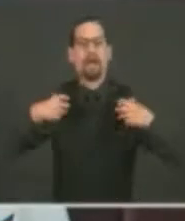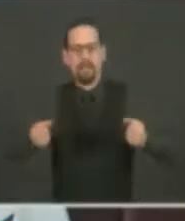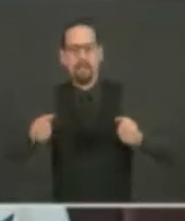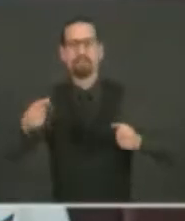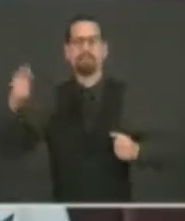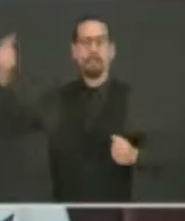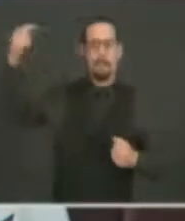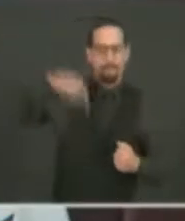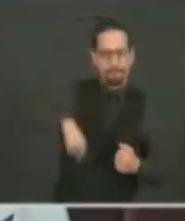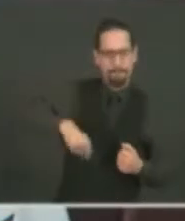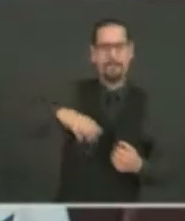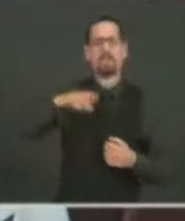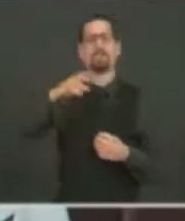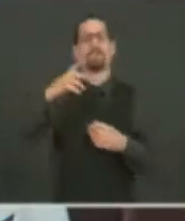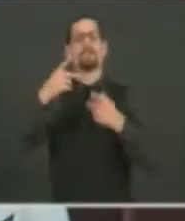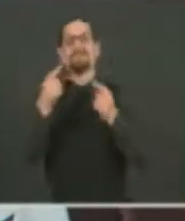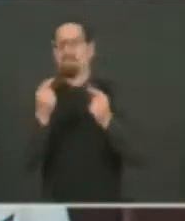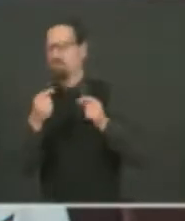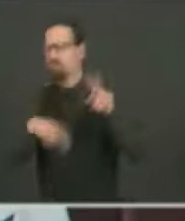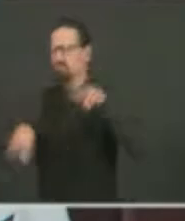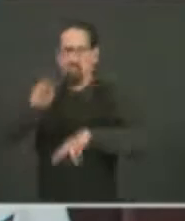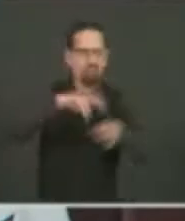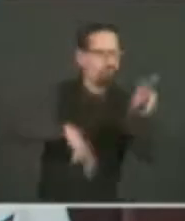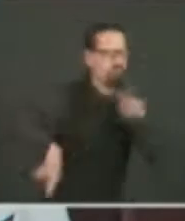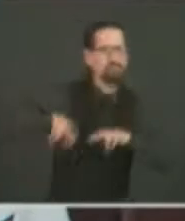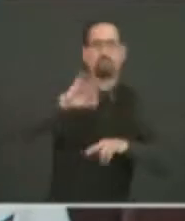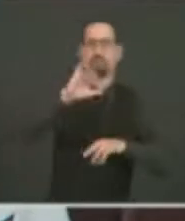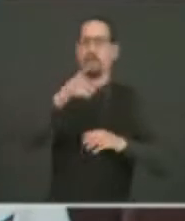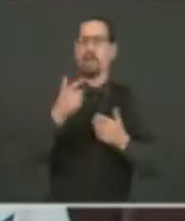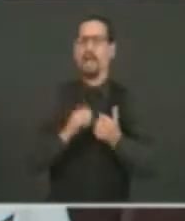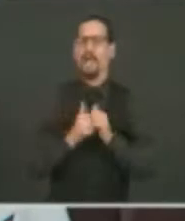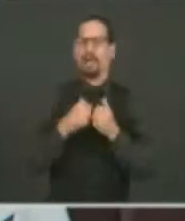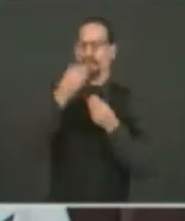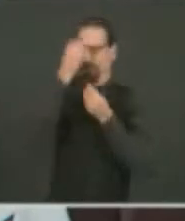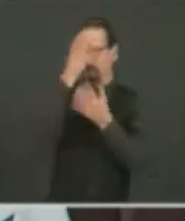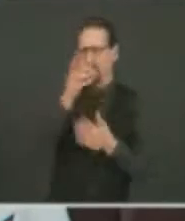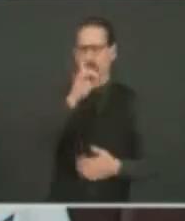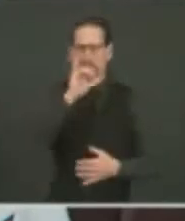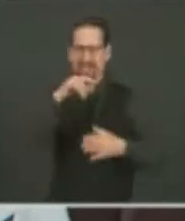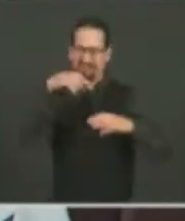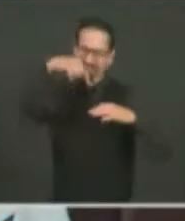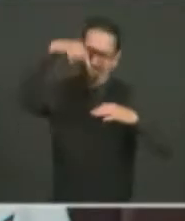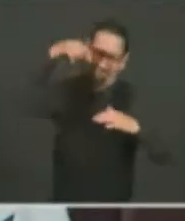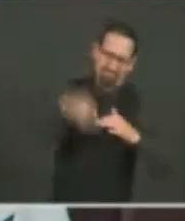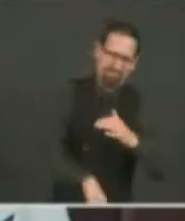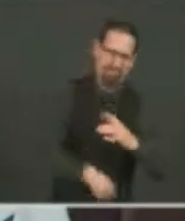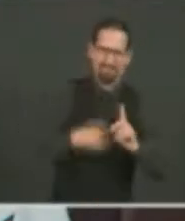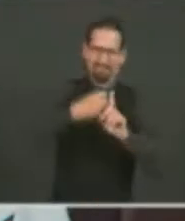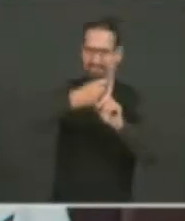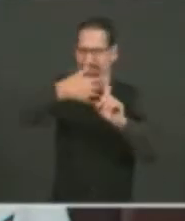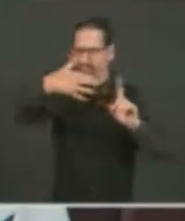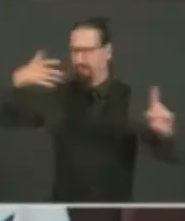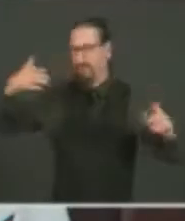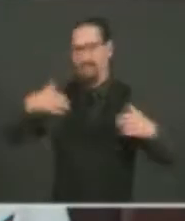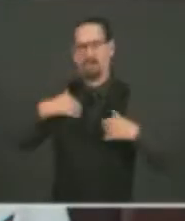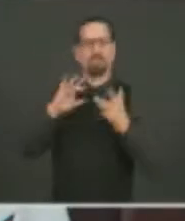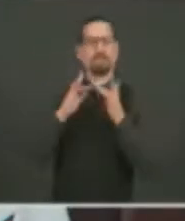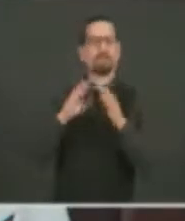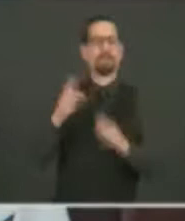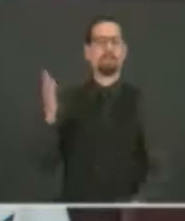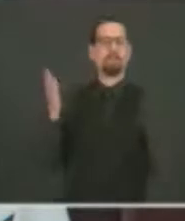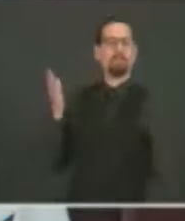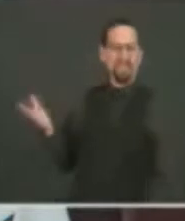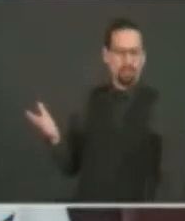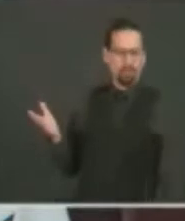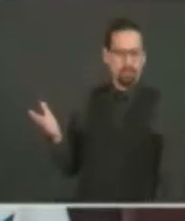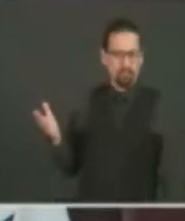of all the different approaches to address airflow. And by the way, there are many approaches, or more than one approach, to